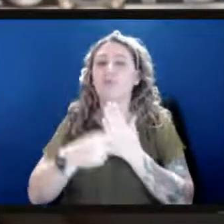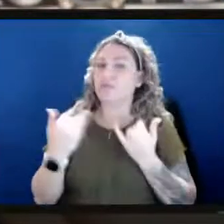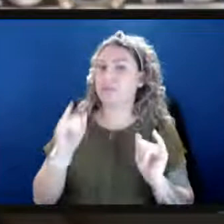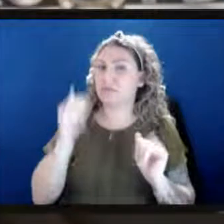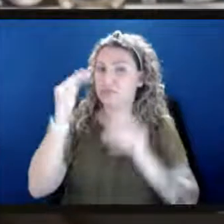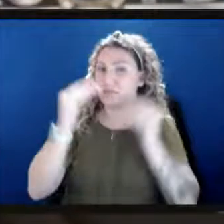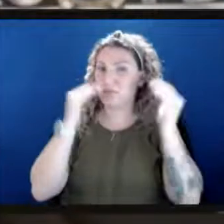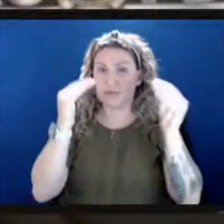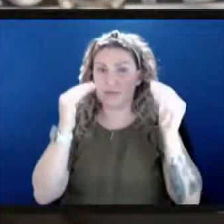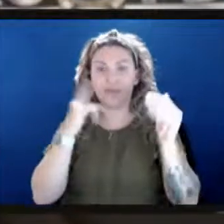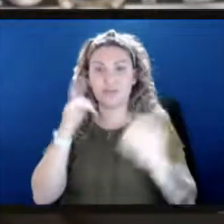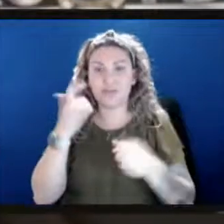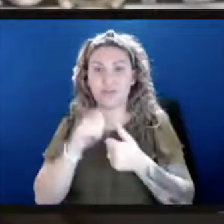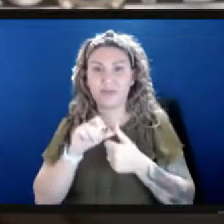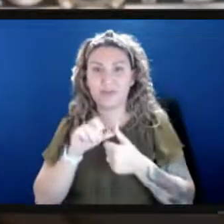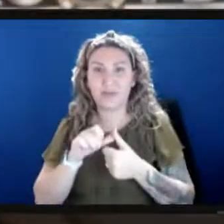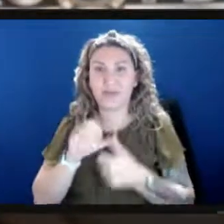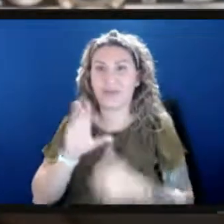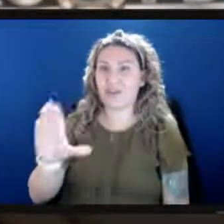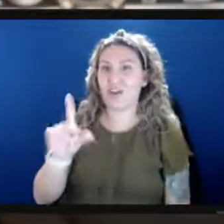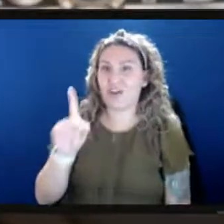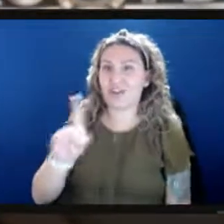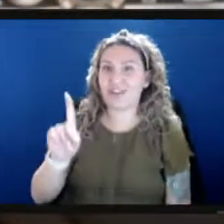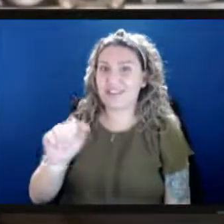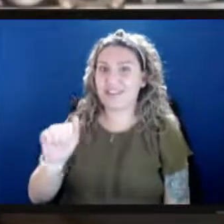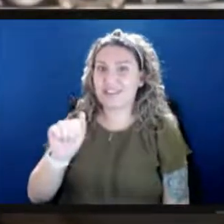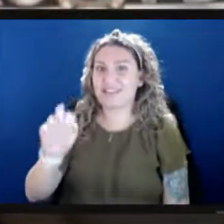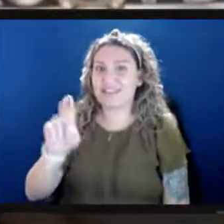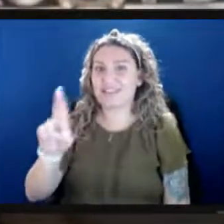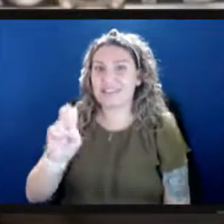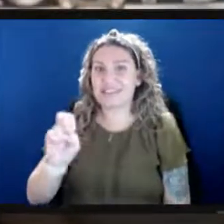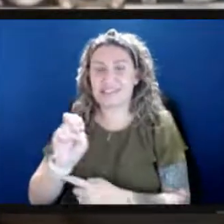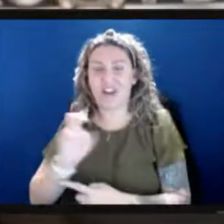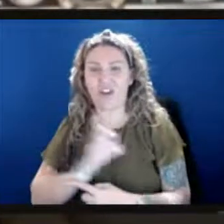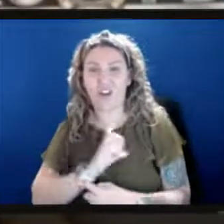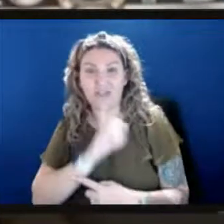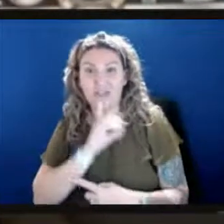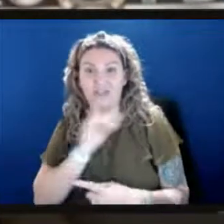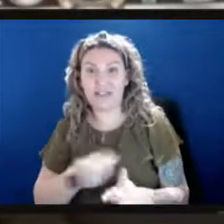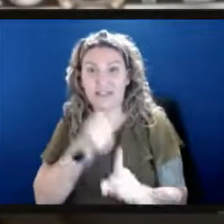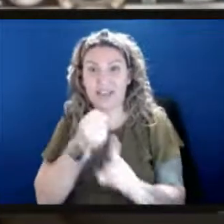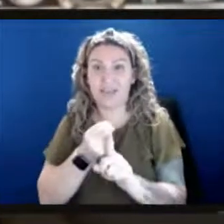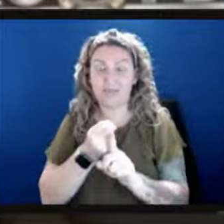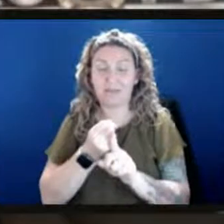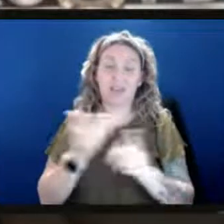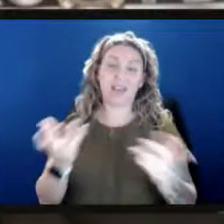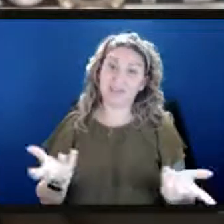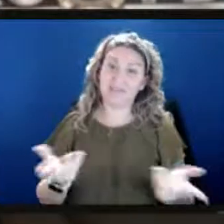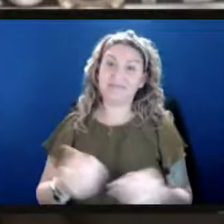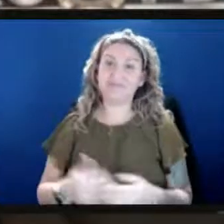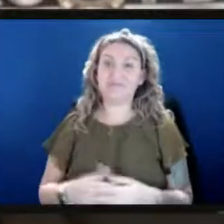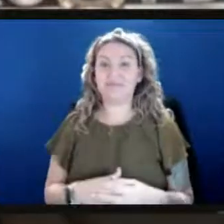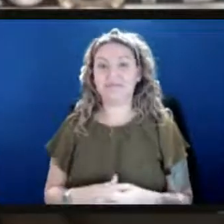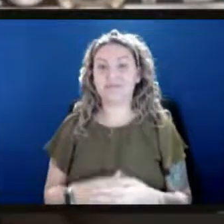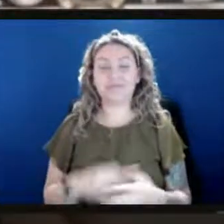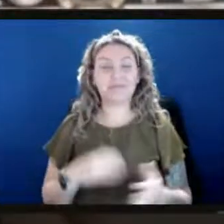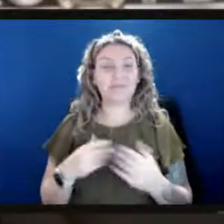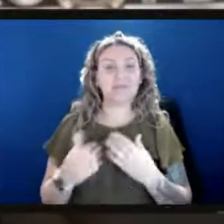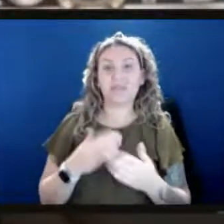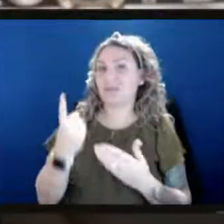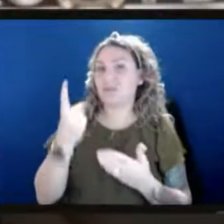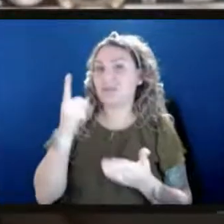that remember their DARE officer and remember the impact on it. Whether one study or